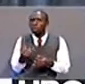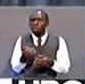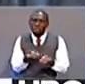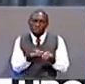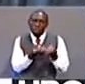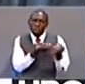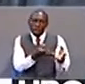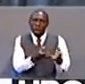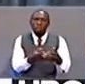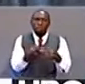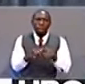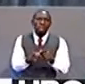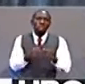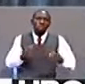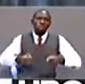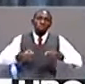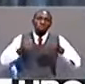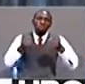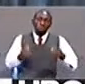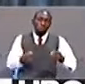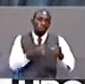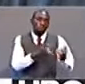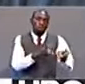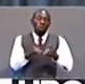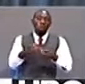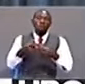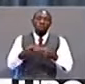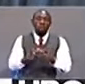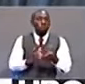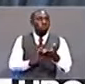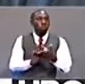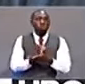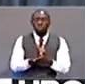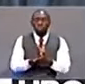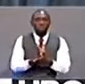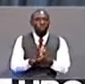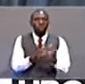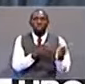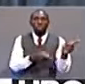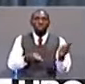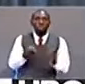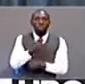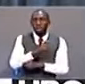way that it had impact on some of us. He also